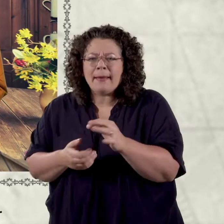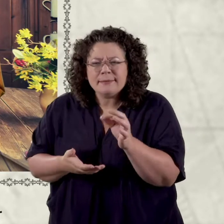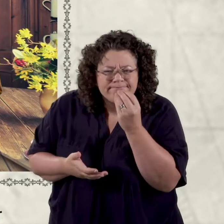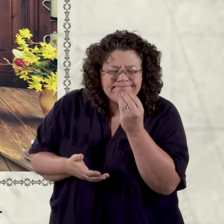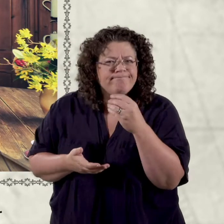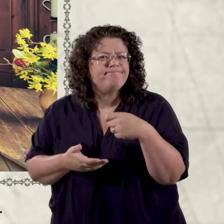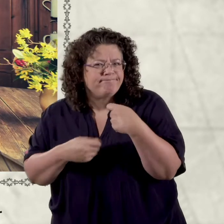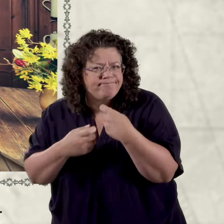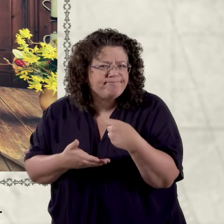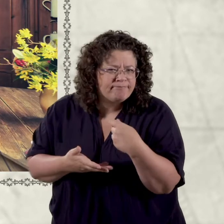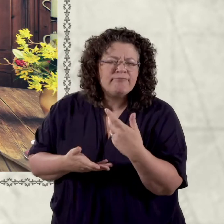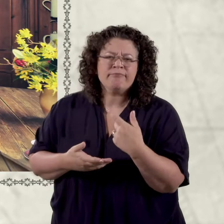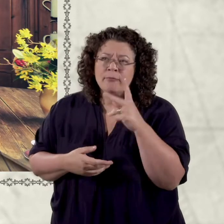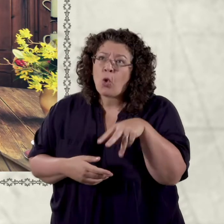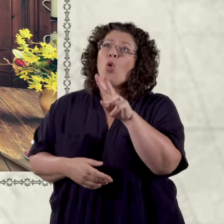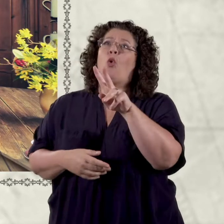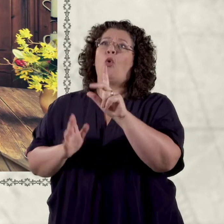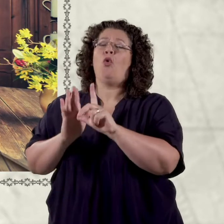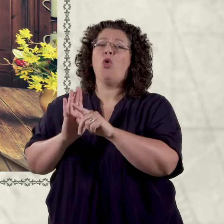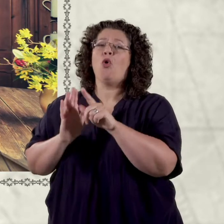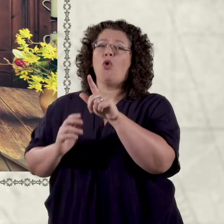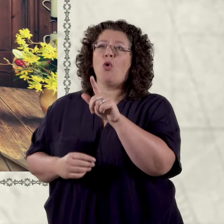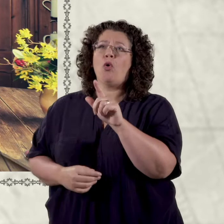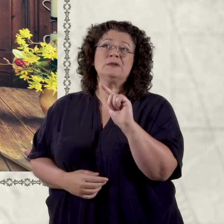looked at the clock. 7 o'clock.